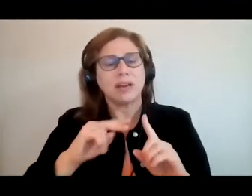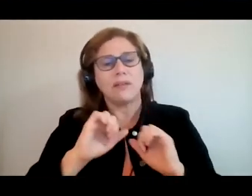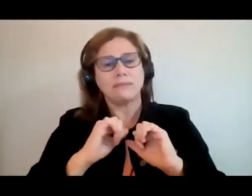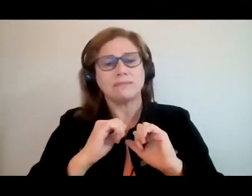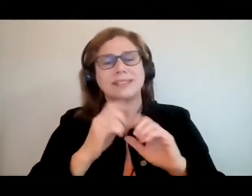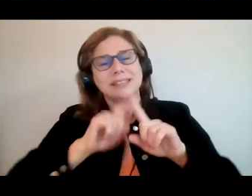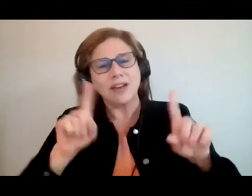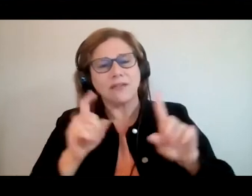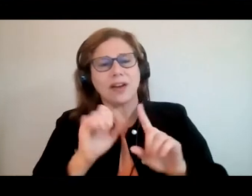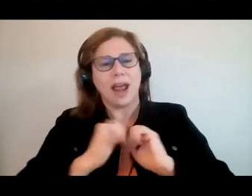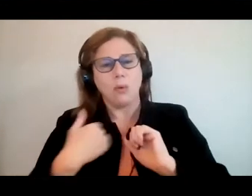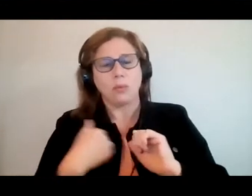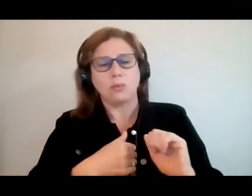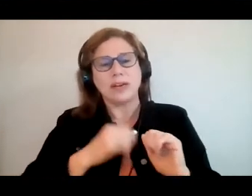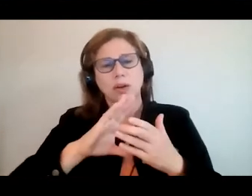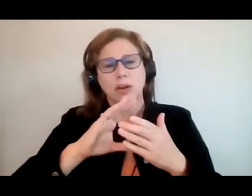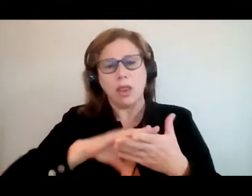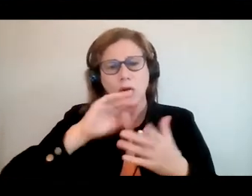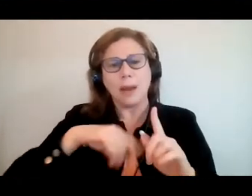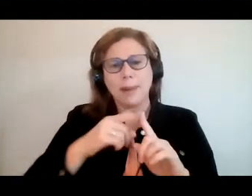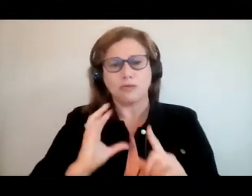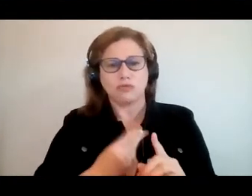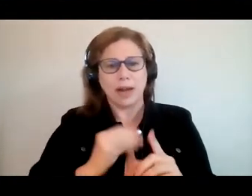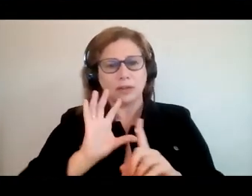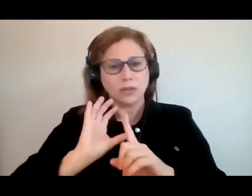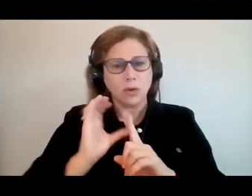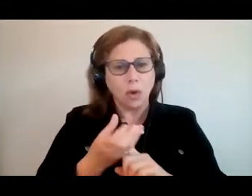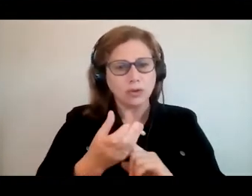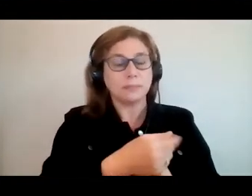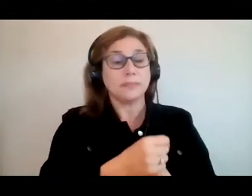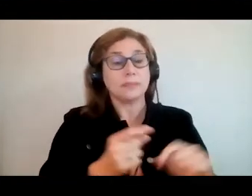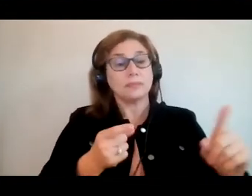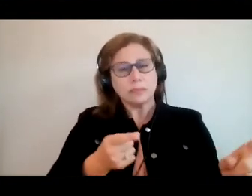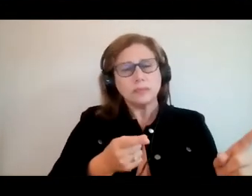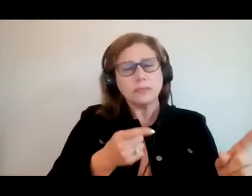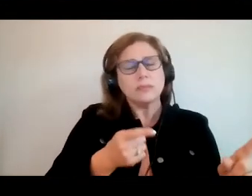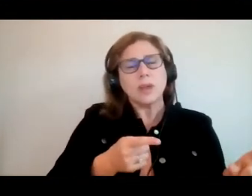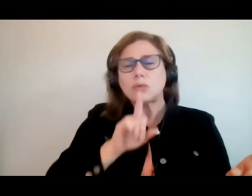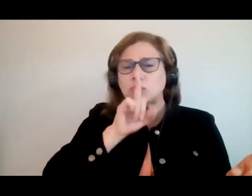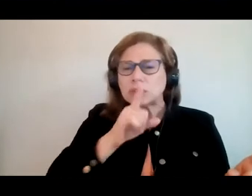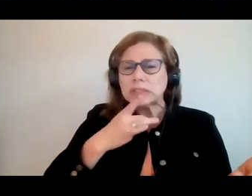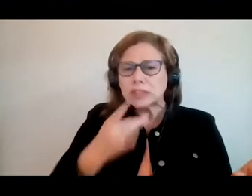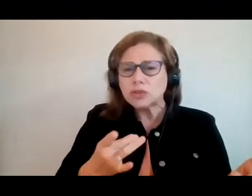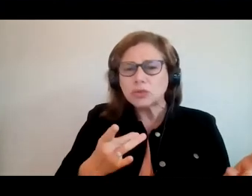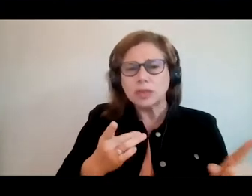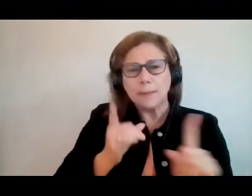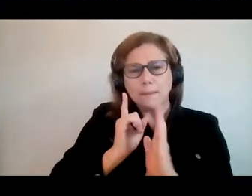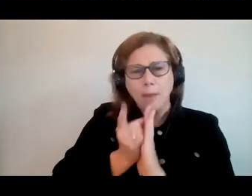You know, there's an extraordinary moment speaking to that in the, I assume it's from a talk